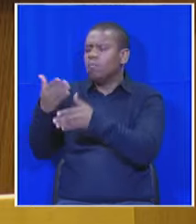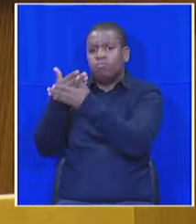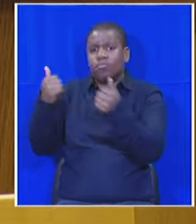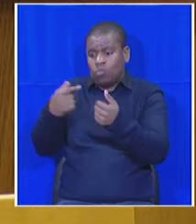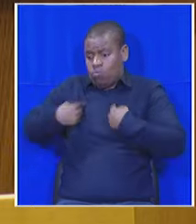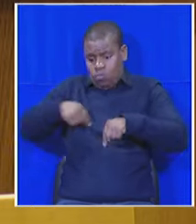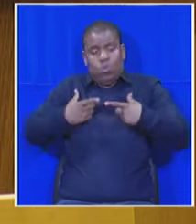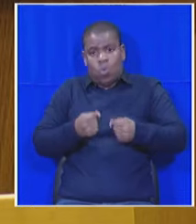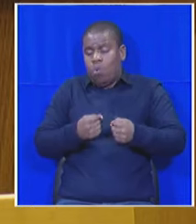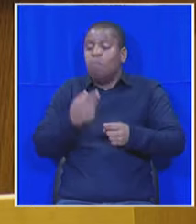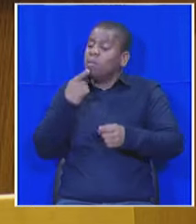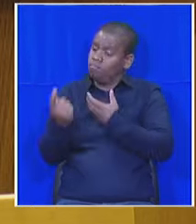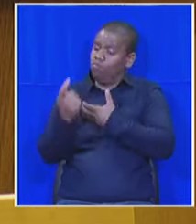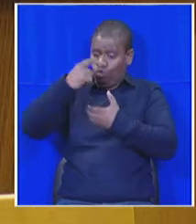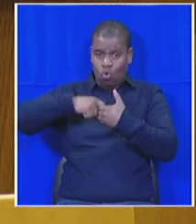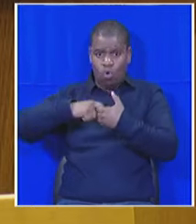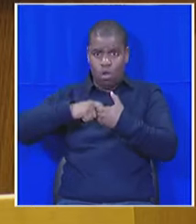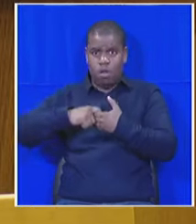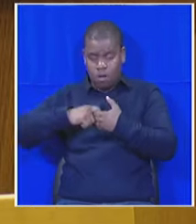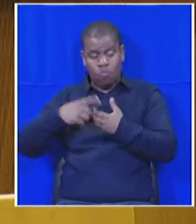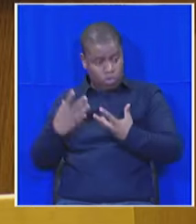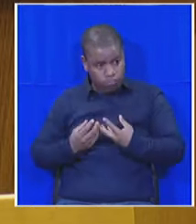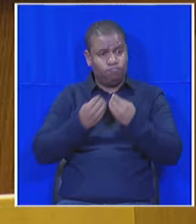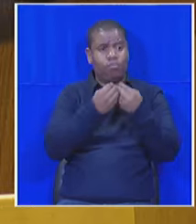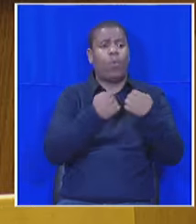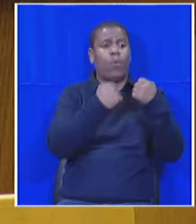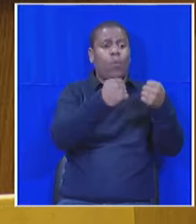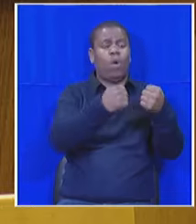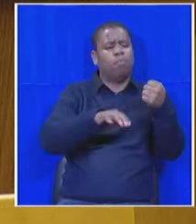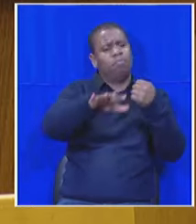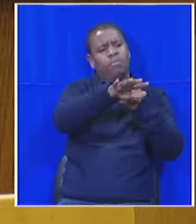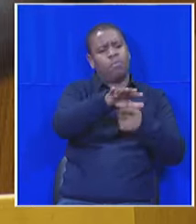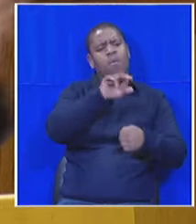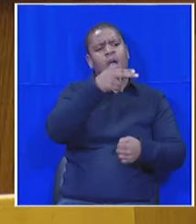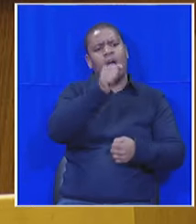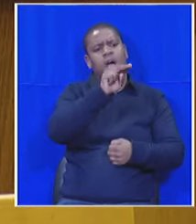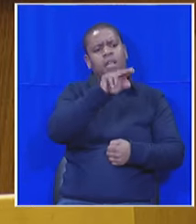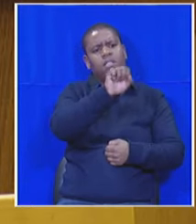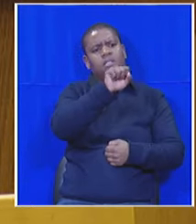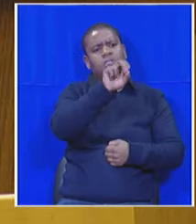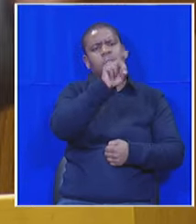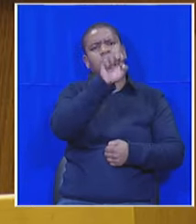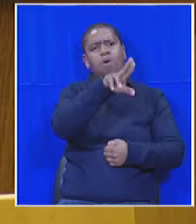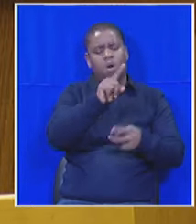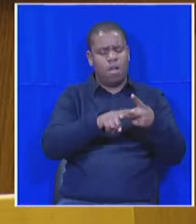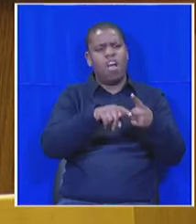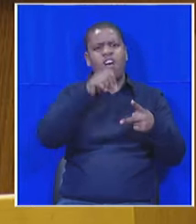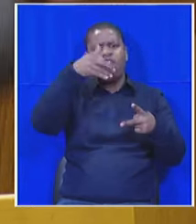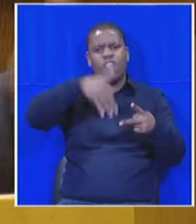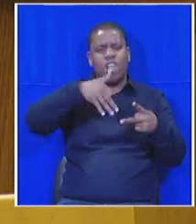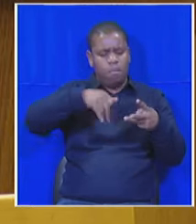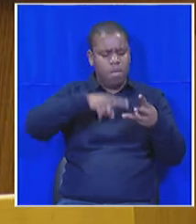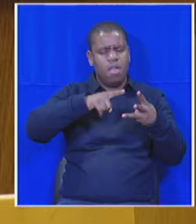is join me. Let's go for a drive to Heinz Park, to Philippi, to Kailicha,